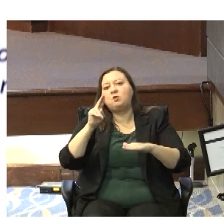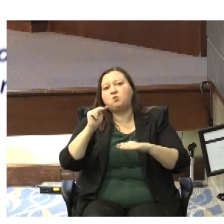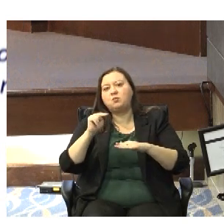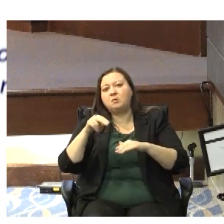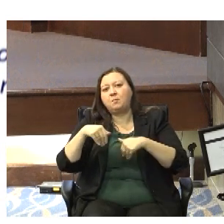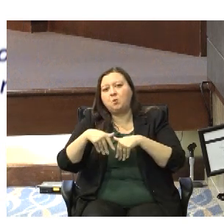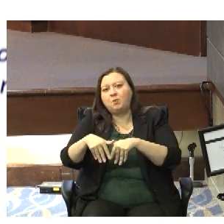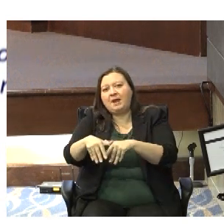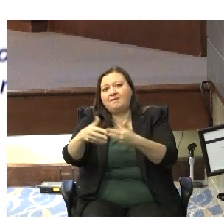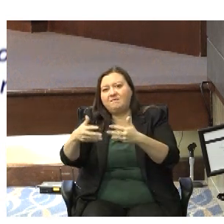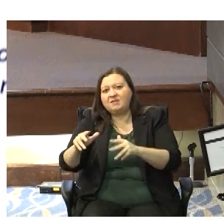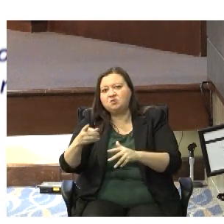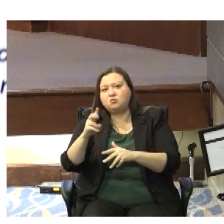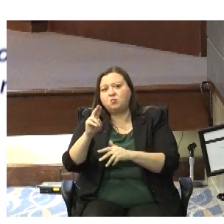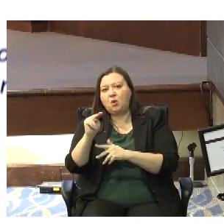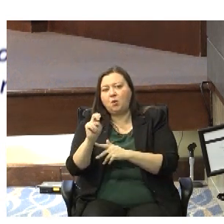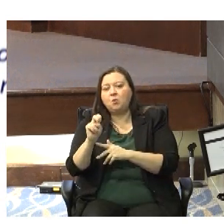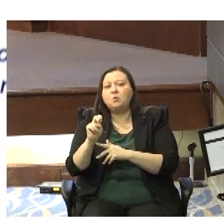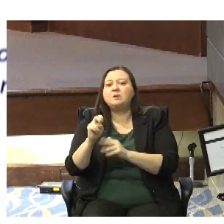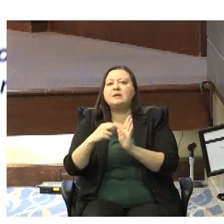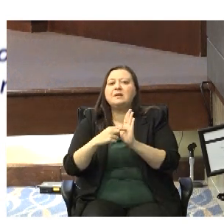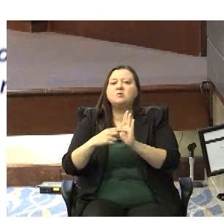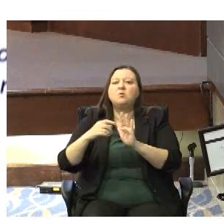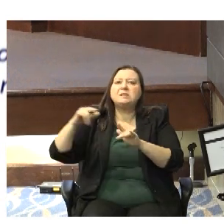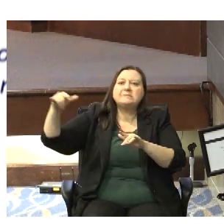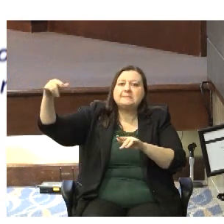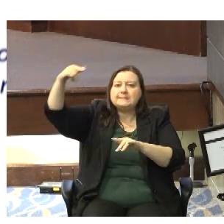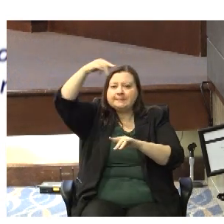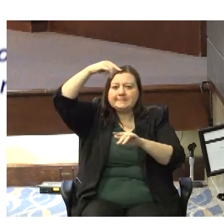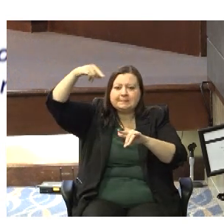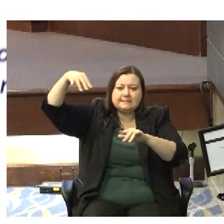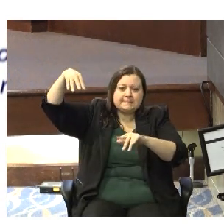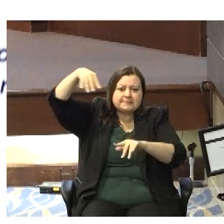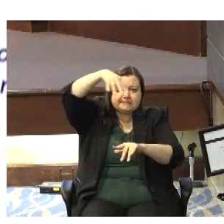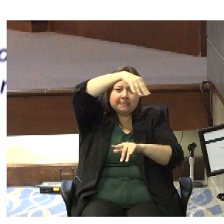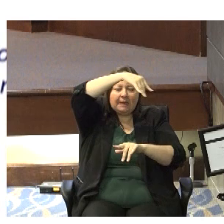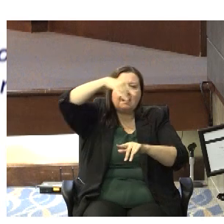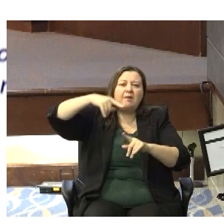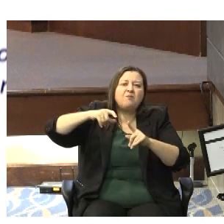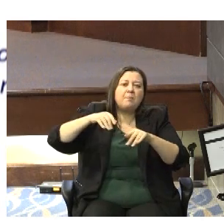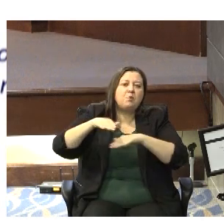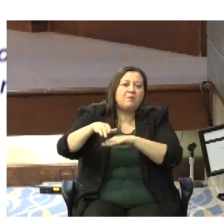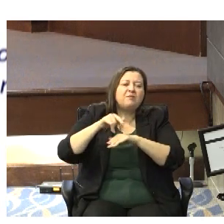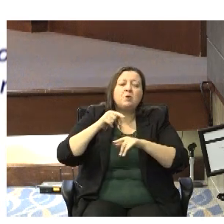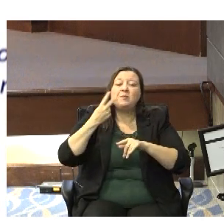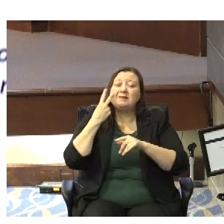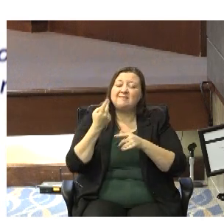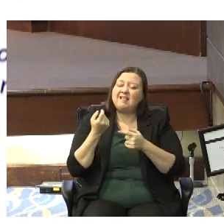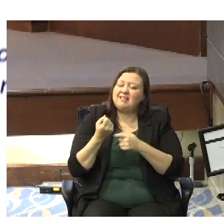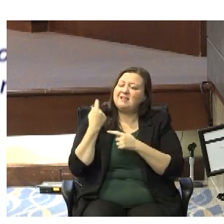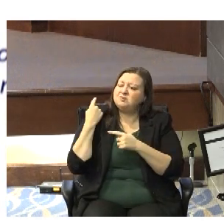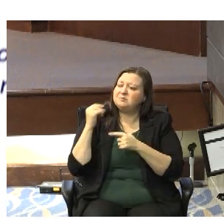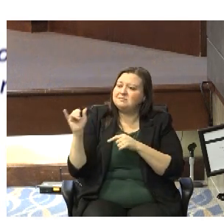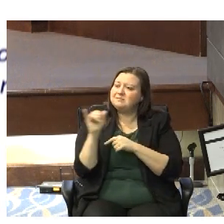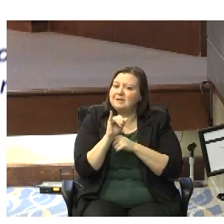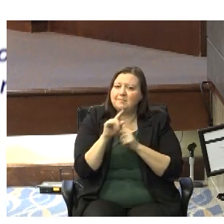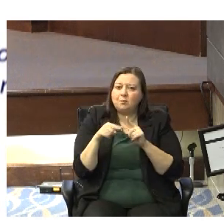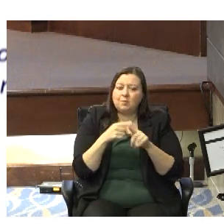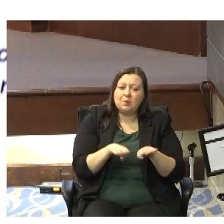will be launching a drone display over the Brazos River. Similar, we did this for the first time last year with the opening of the